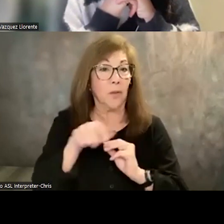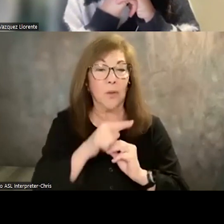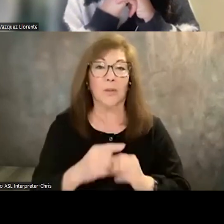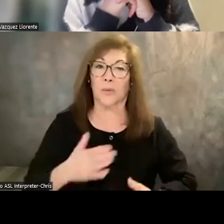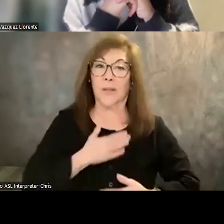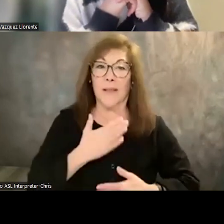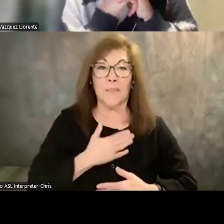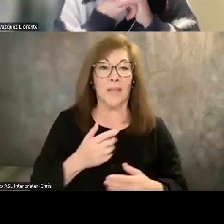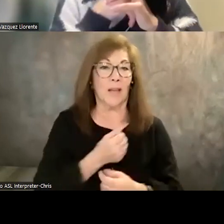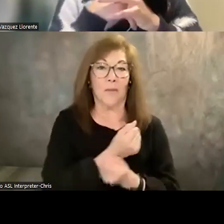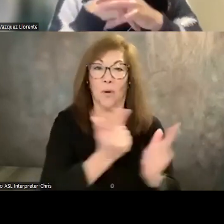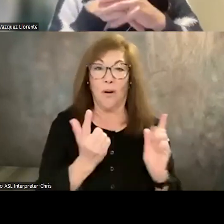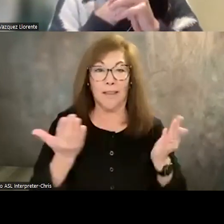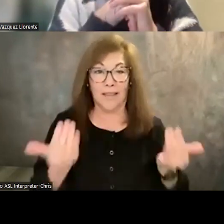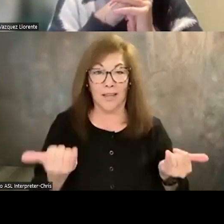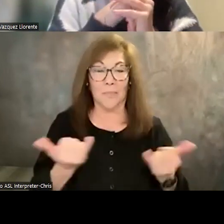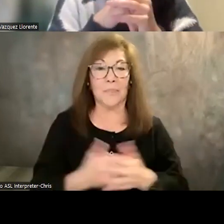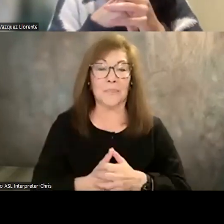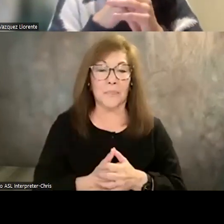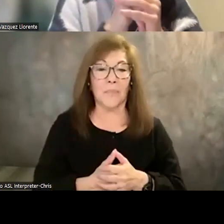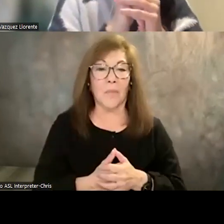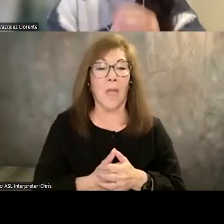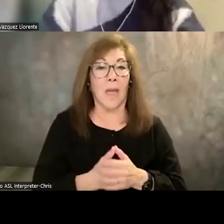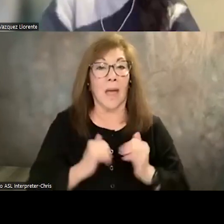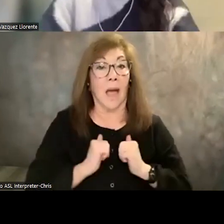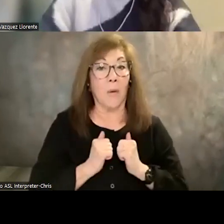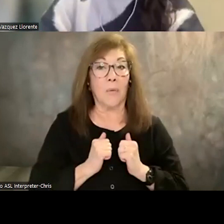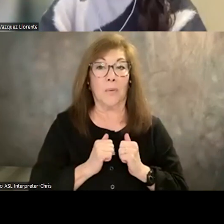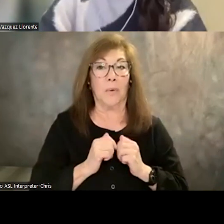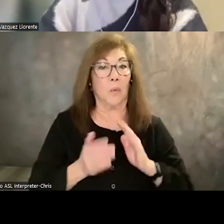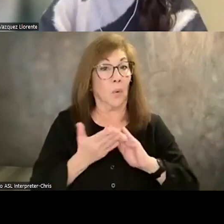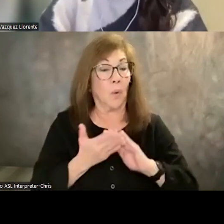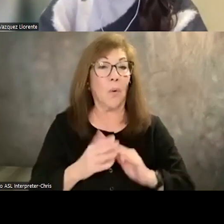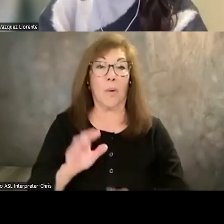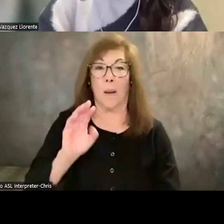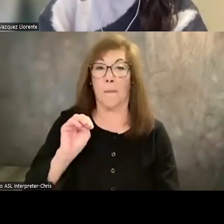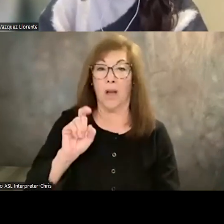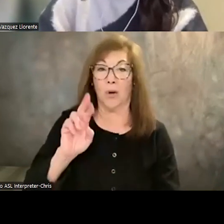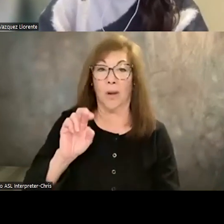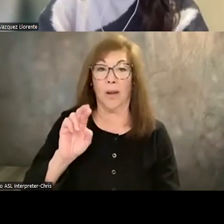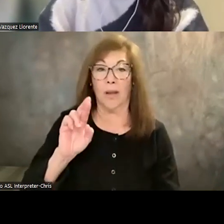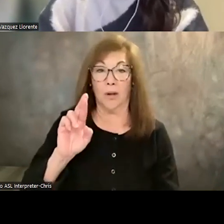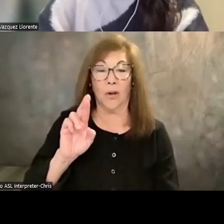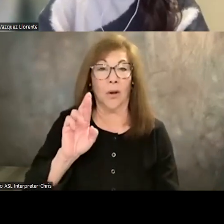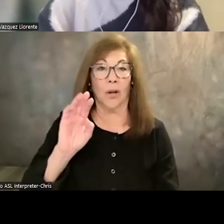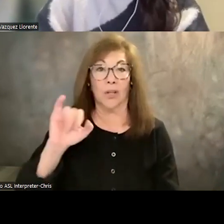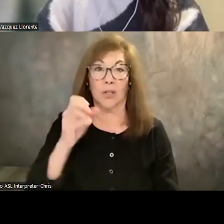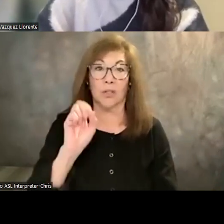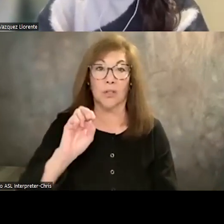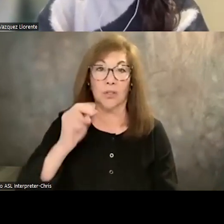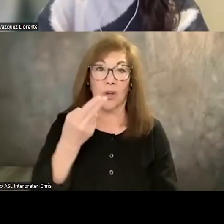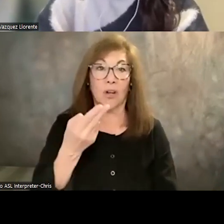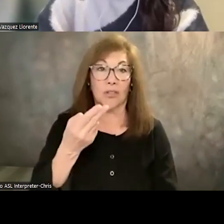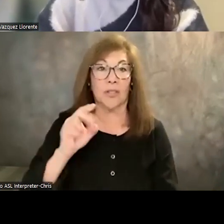here. And the way that this will work, our moderator, Josh Glick, I'm gonna ask him to introduce himself and